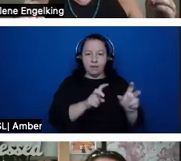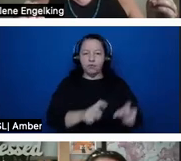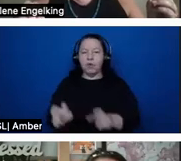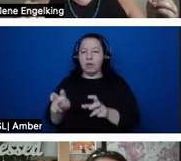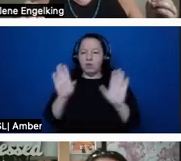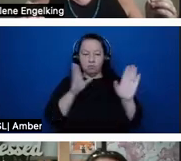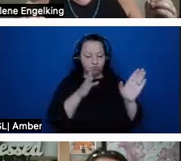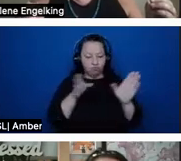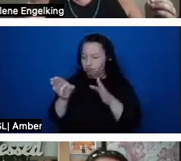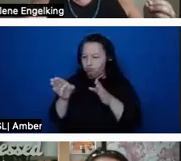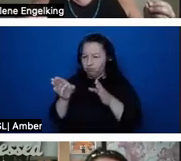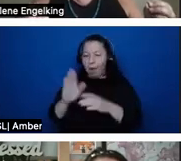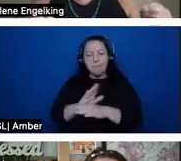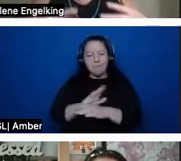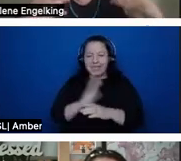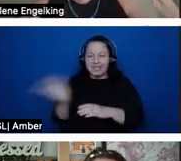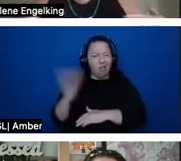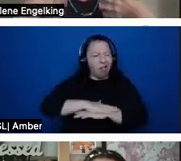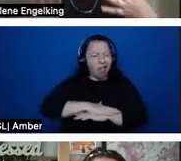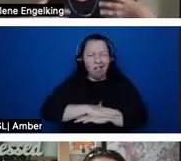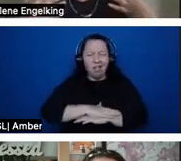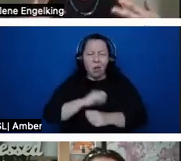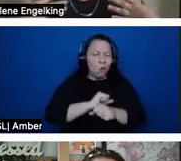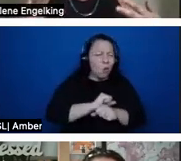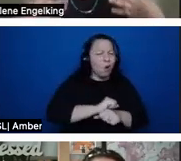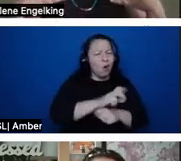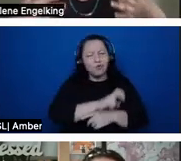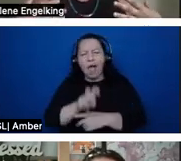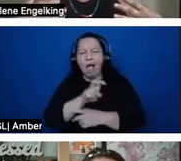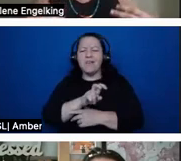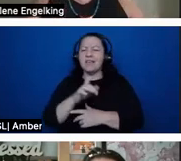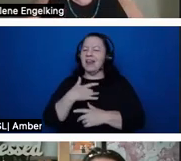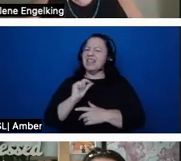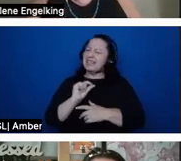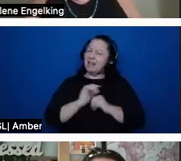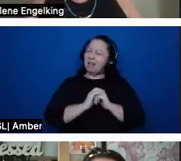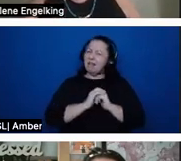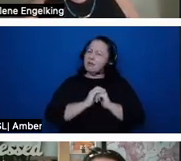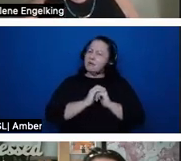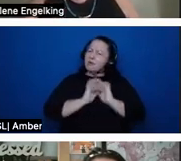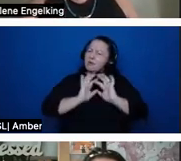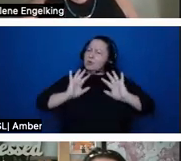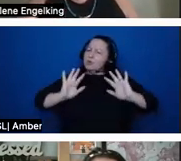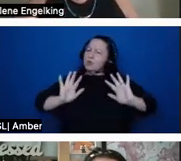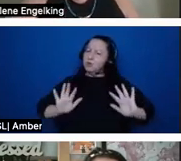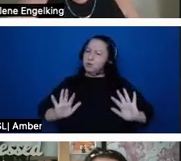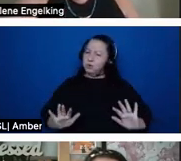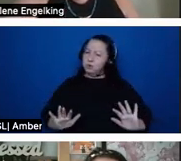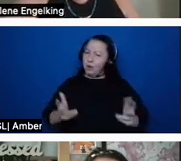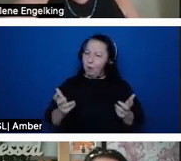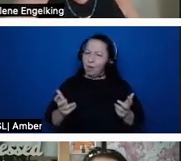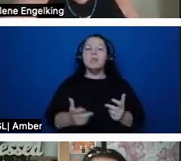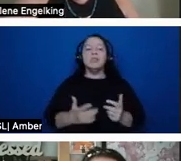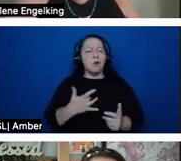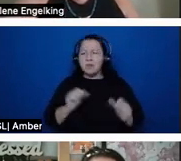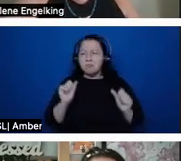busy all day. I've been back-to-back work travel, all these kind of things. And I'm feeling like a little and so feel free to make yourselves